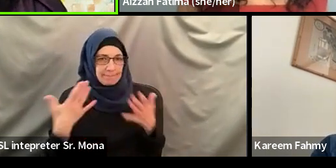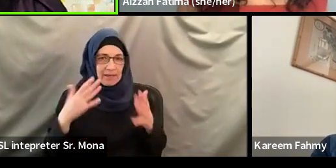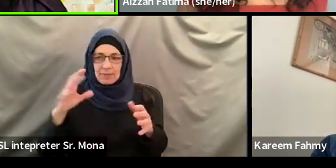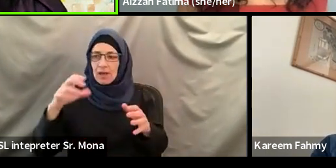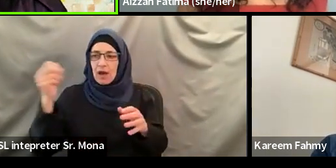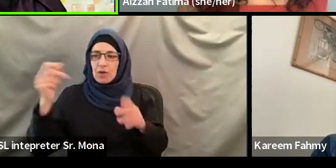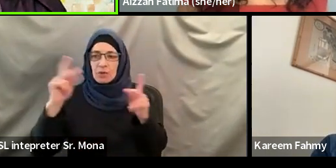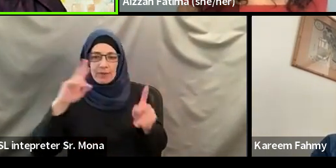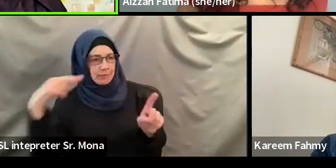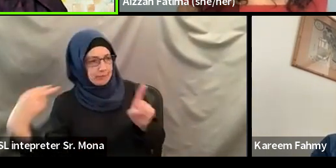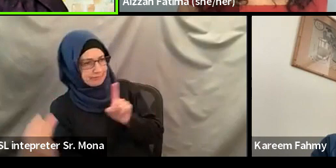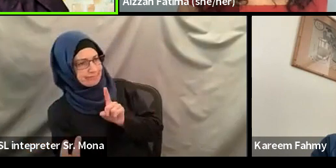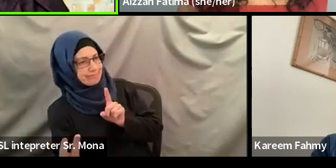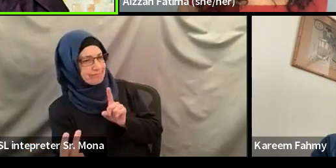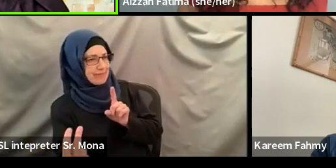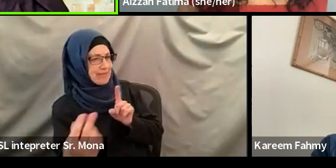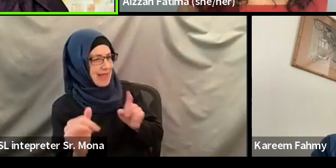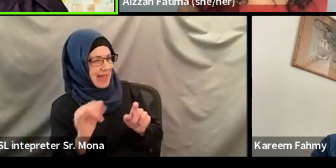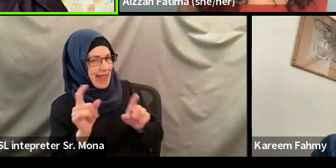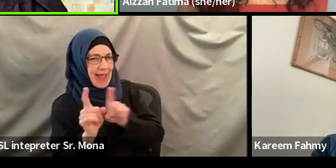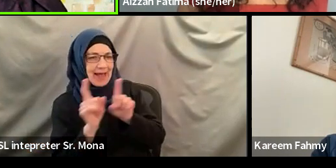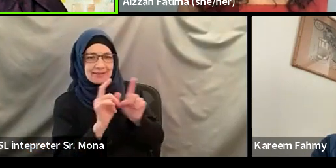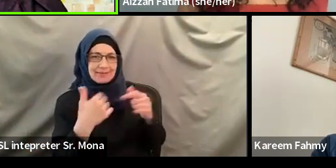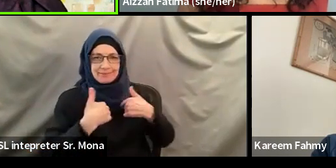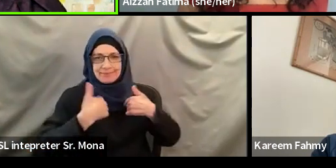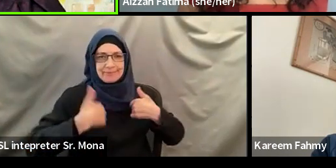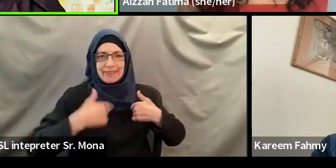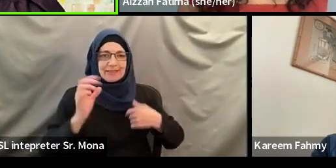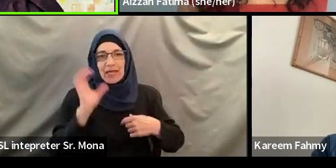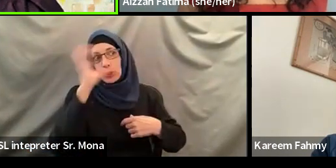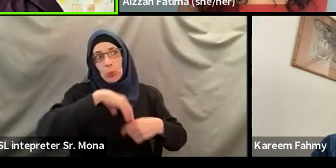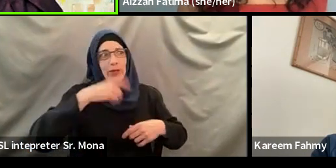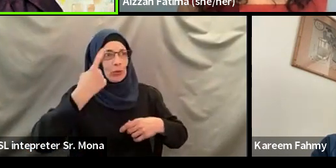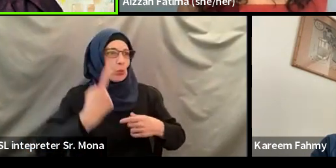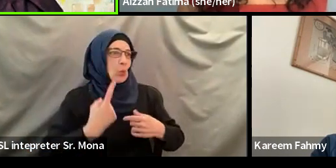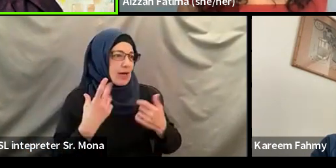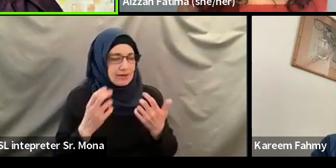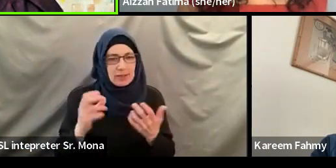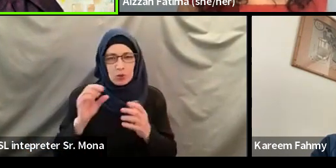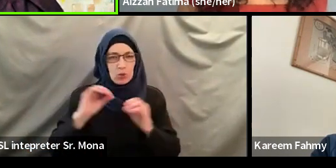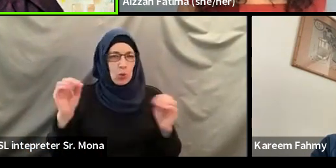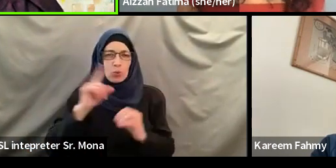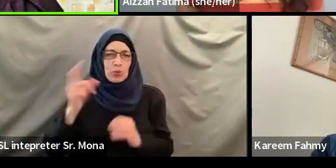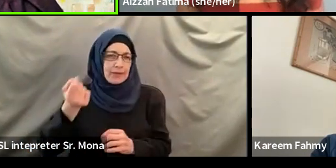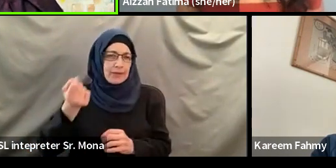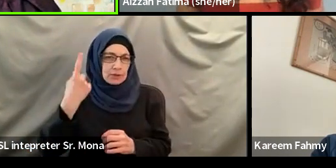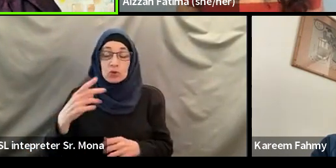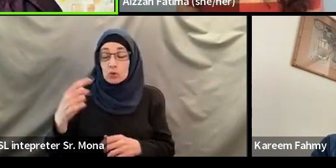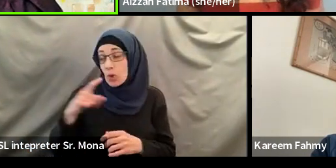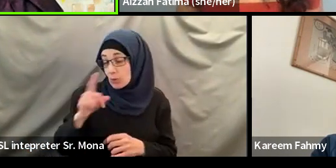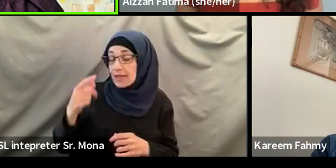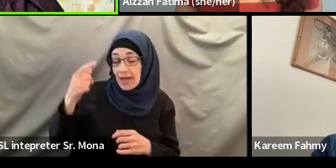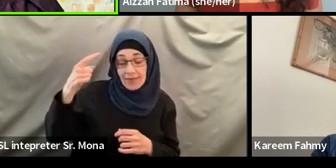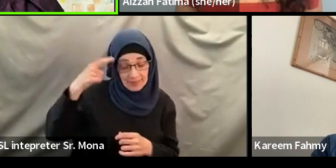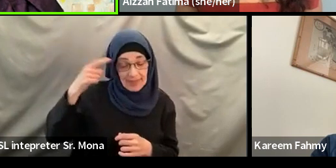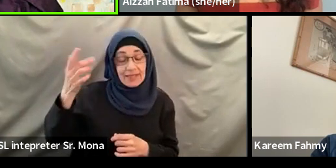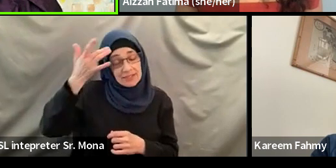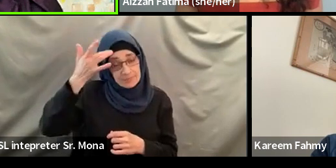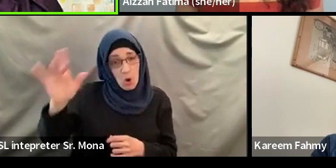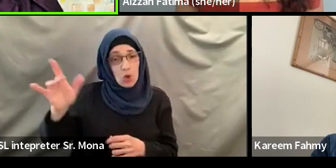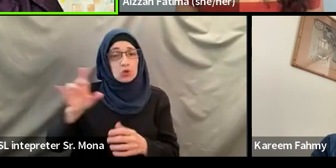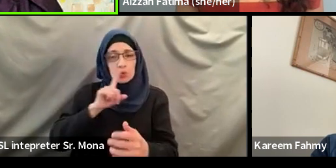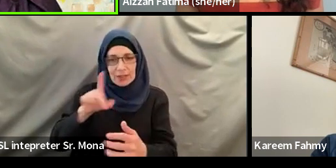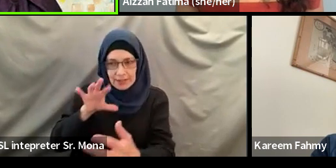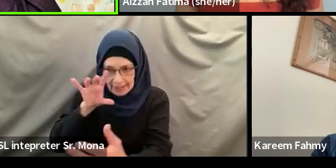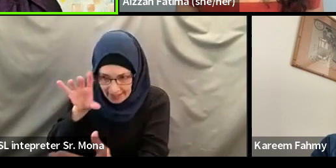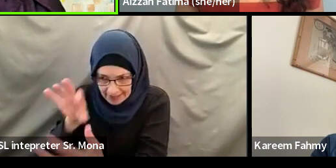and nobody really gets it. And so I think it is very smart to connect with folks in terms of their own expertise and to show them